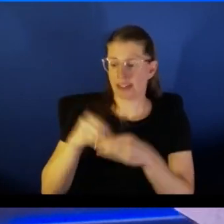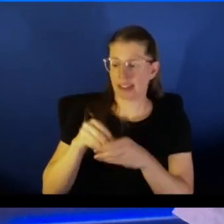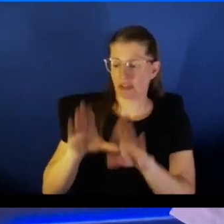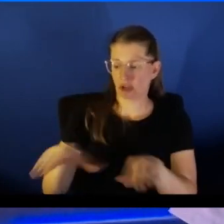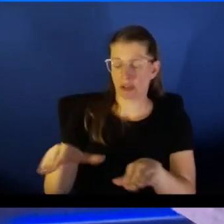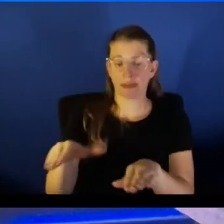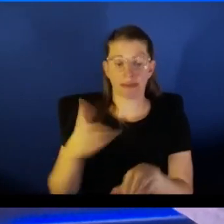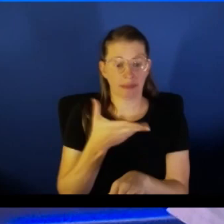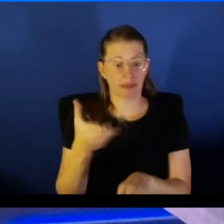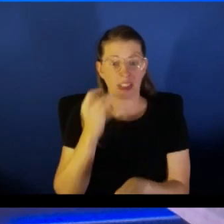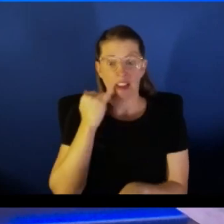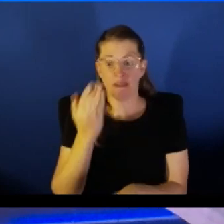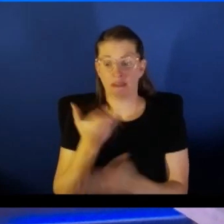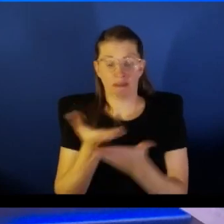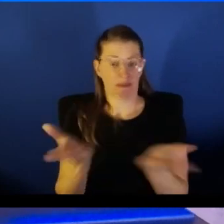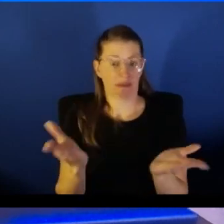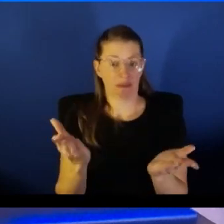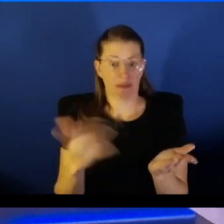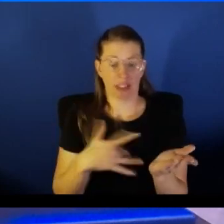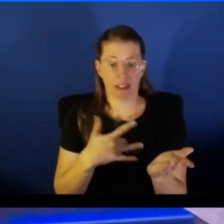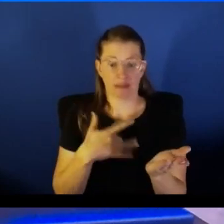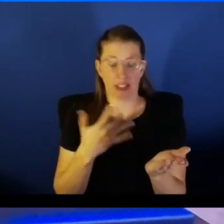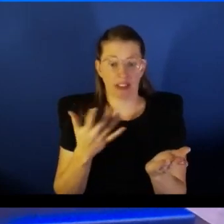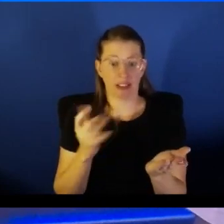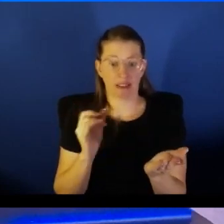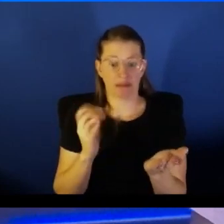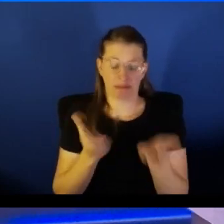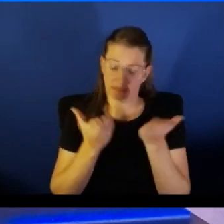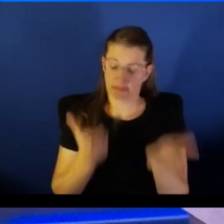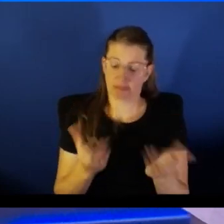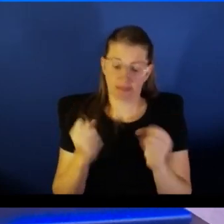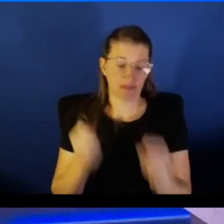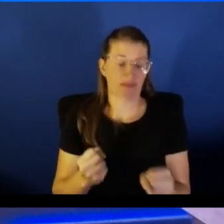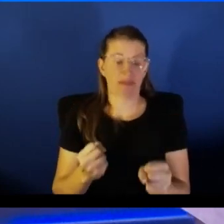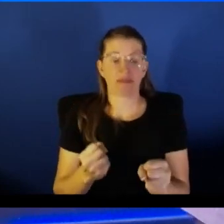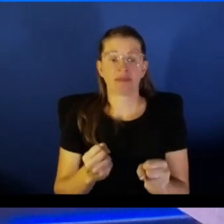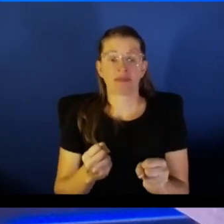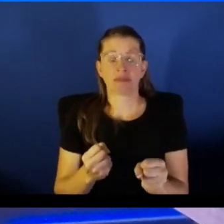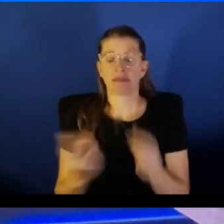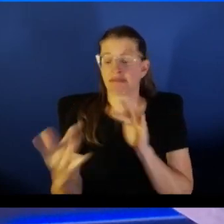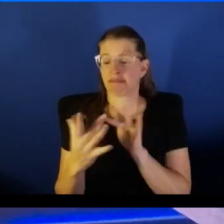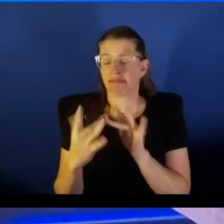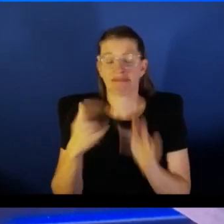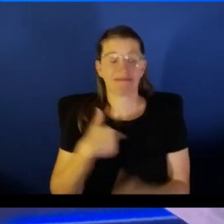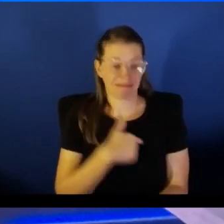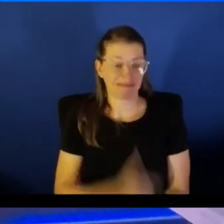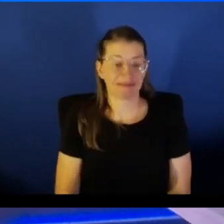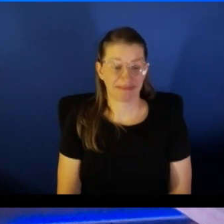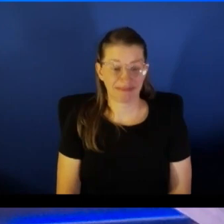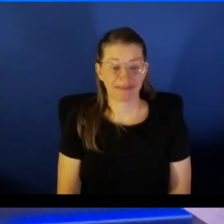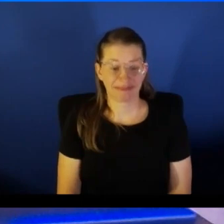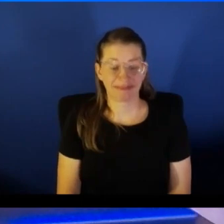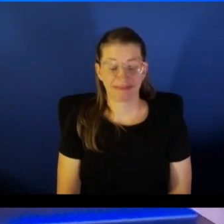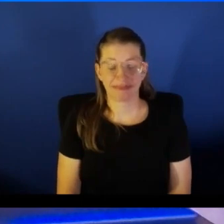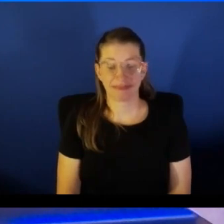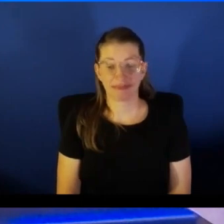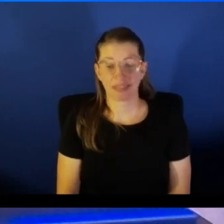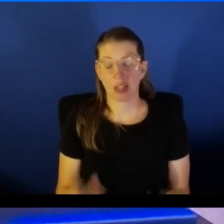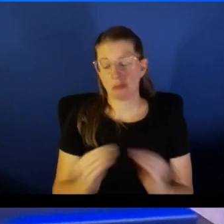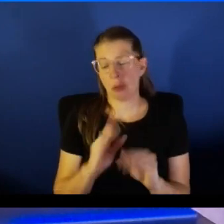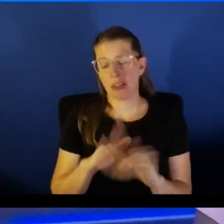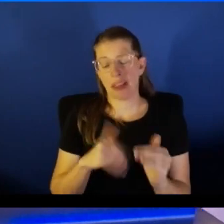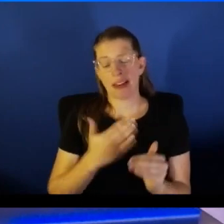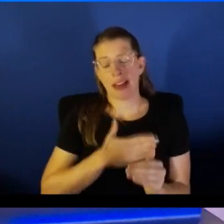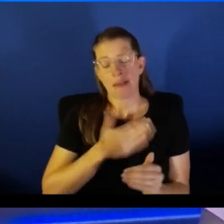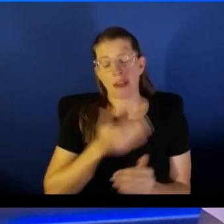have questions, I felt like I would strongly suggest you to reach out to us, and we are more than happy to share